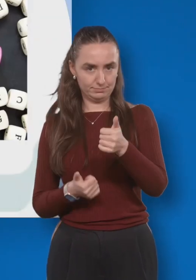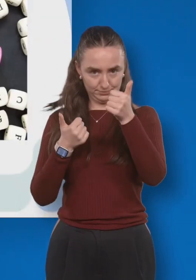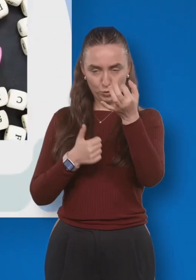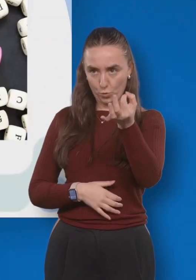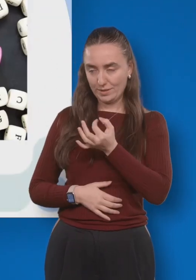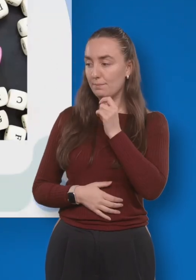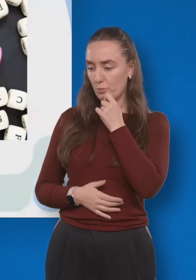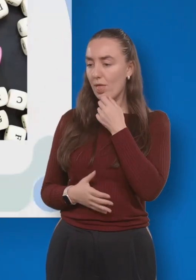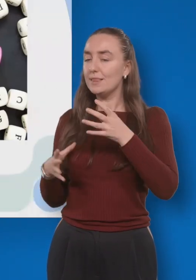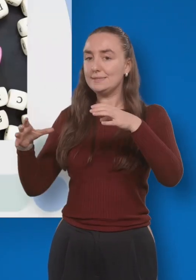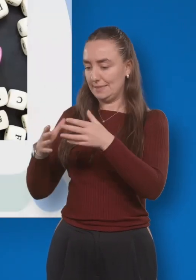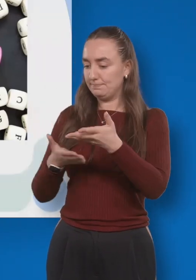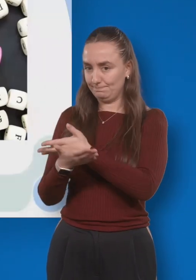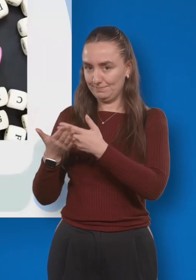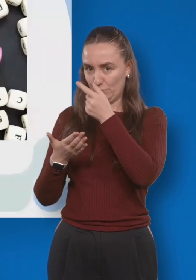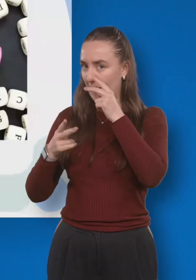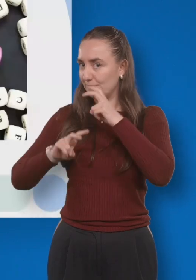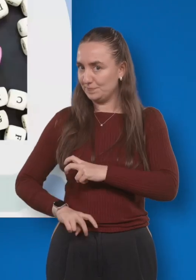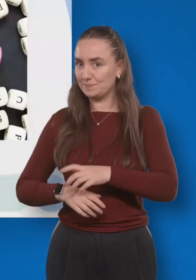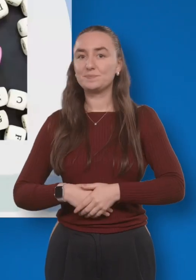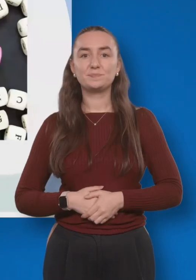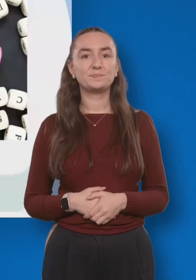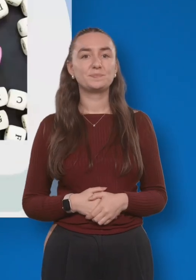back to the team. I think that's something that we could look into.